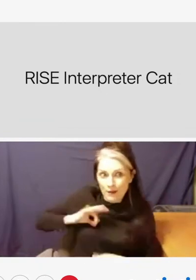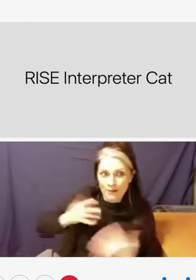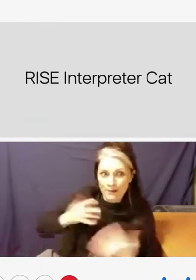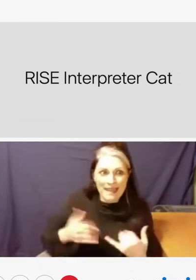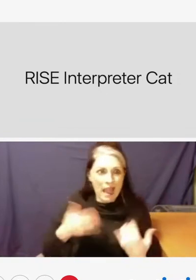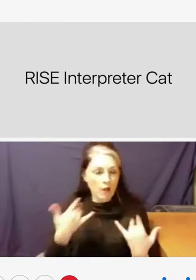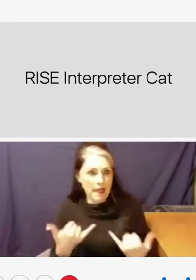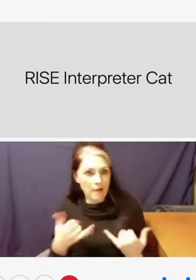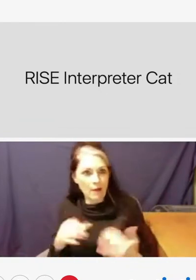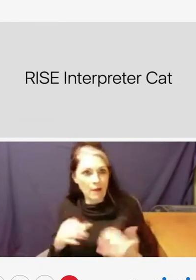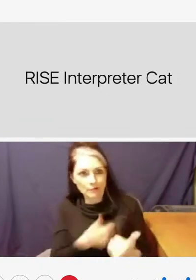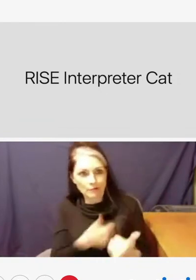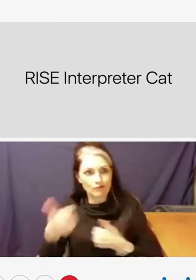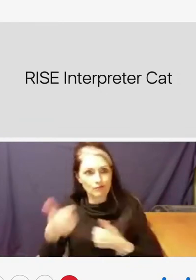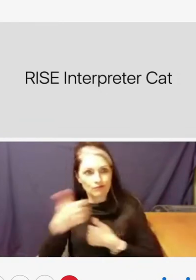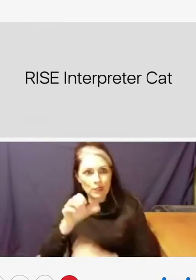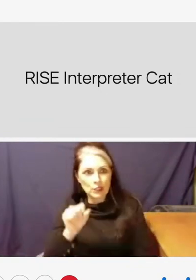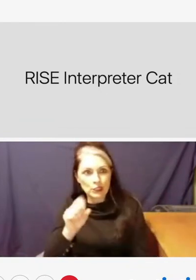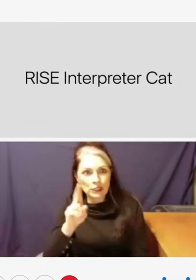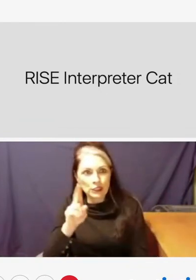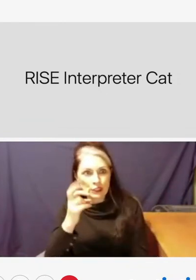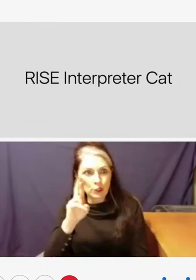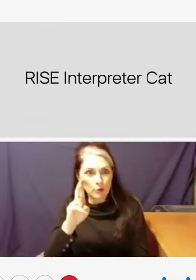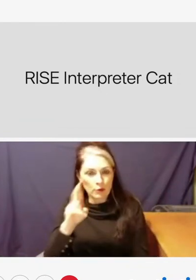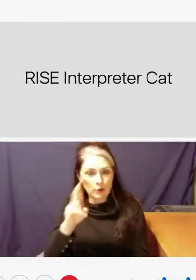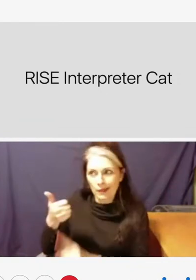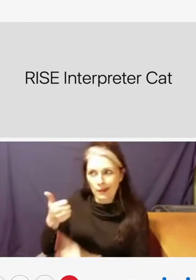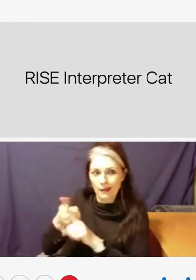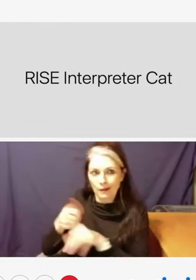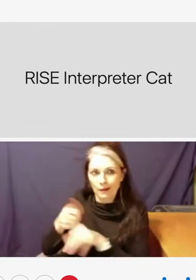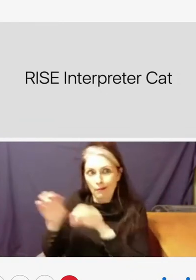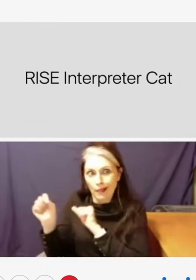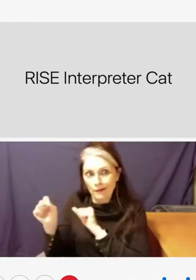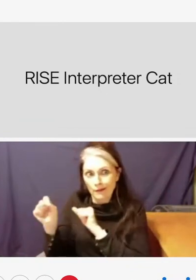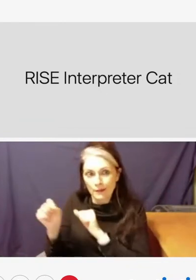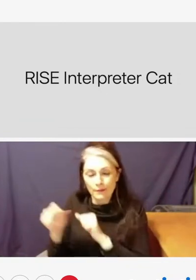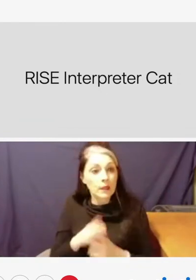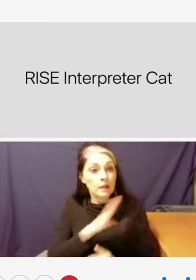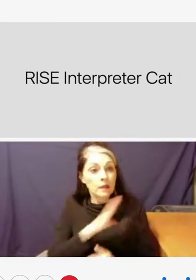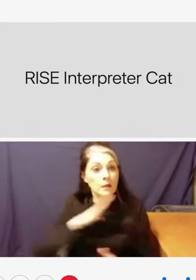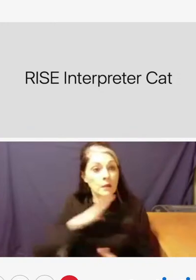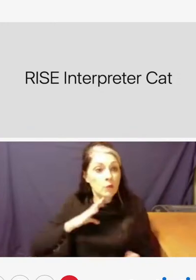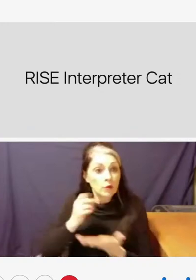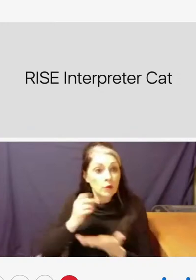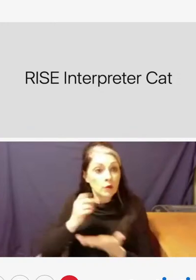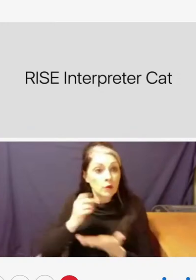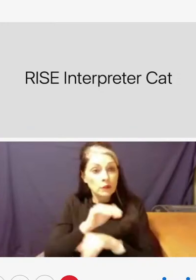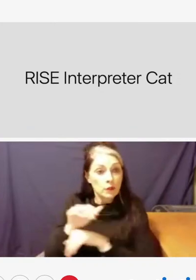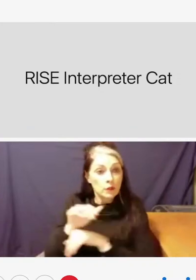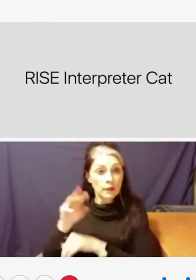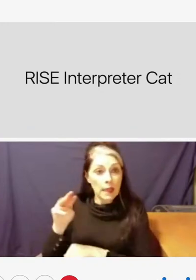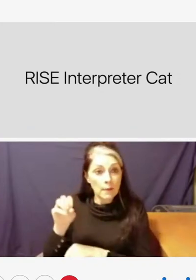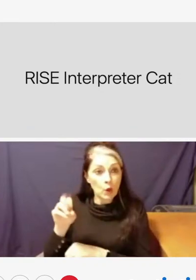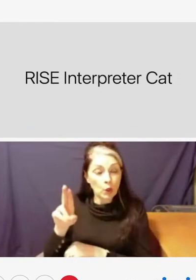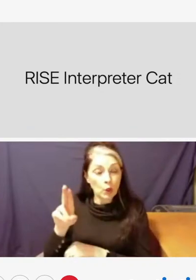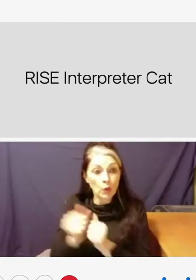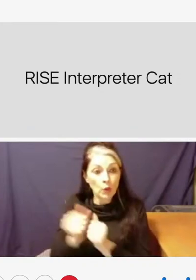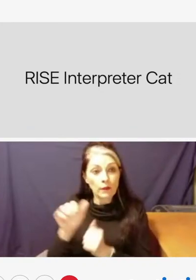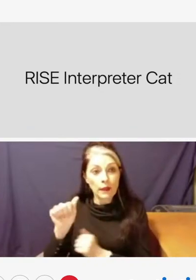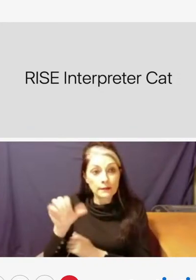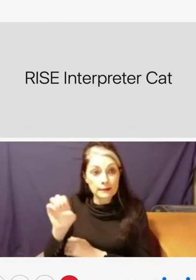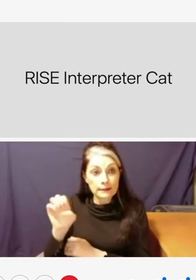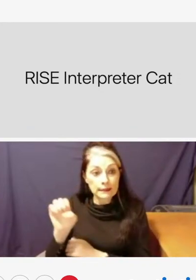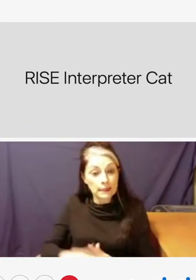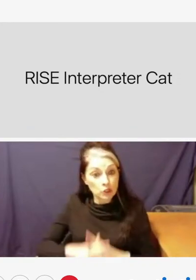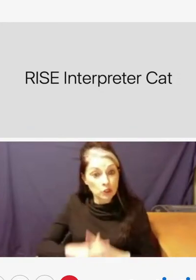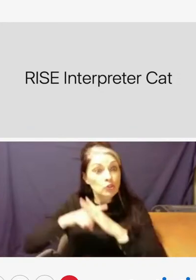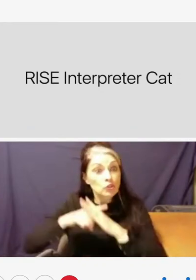and he and he's gone but uh the board approved tonight theou with Ace uh so we could start this uh in support the